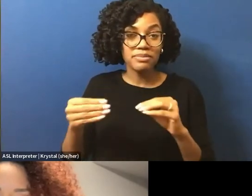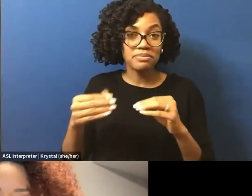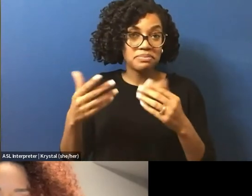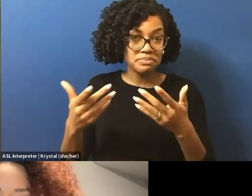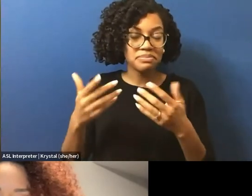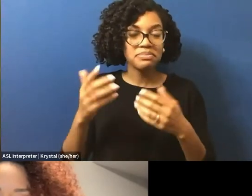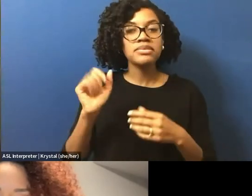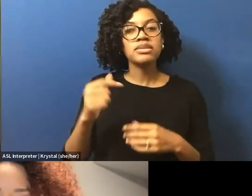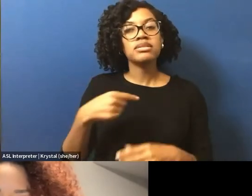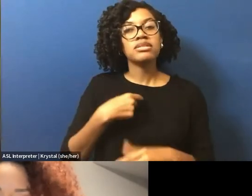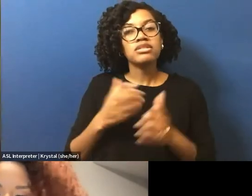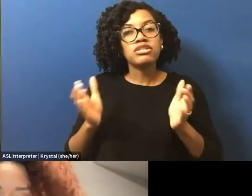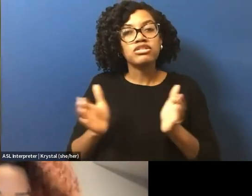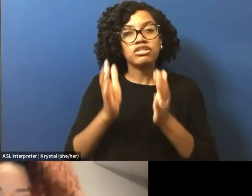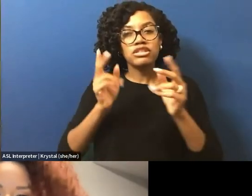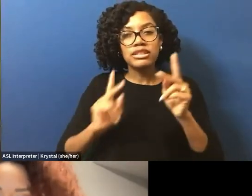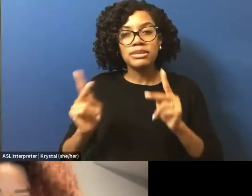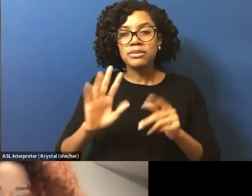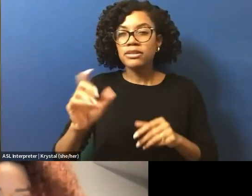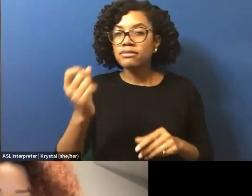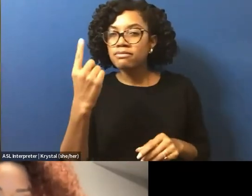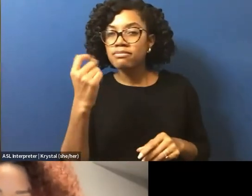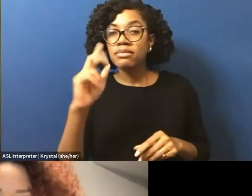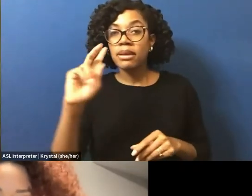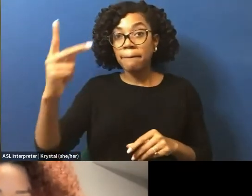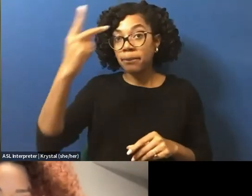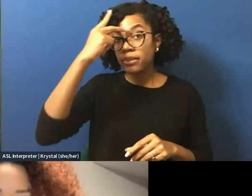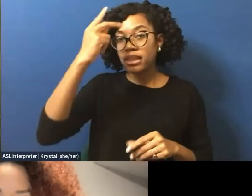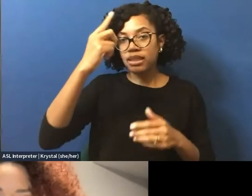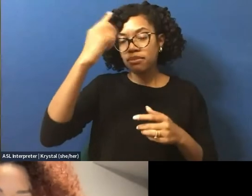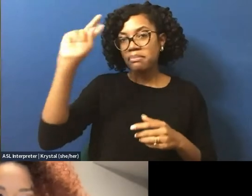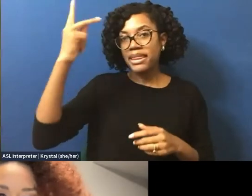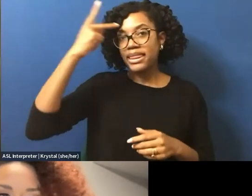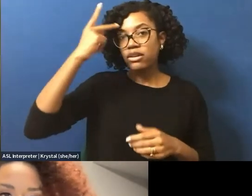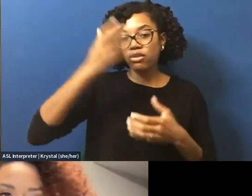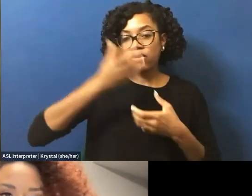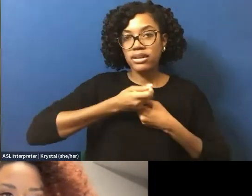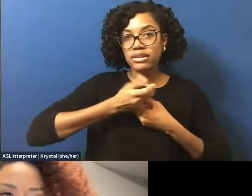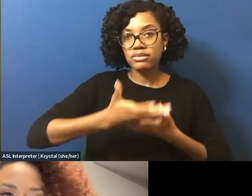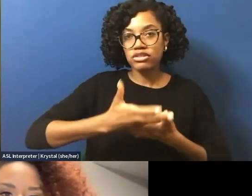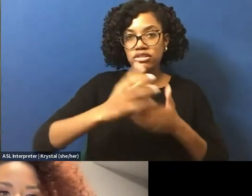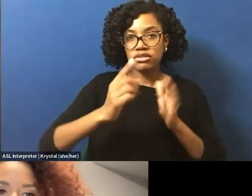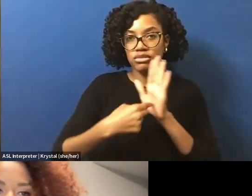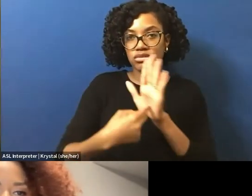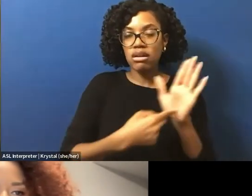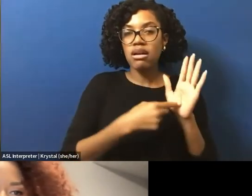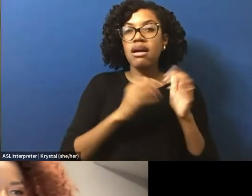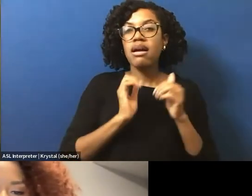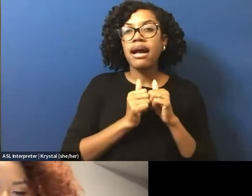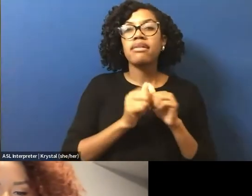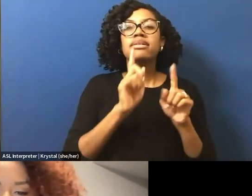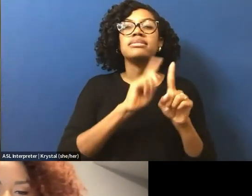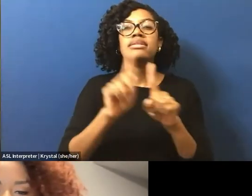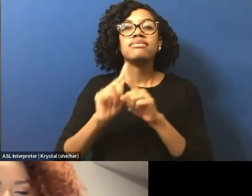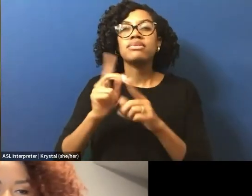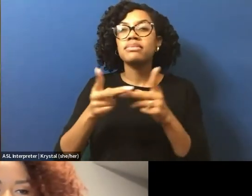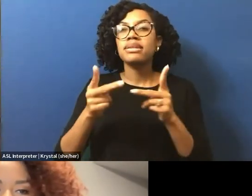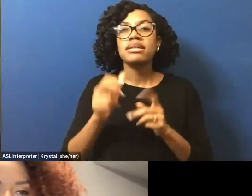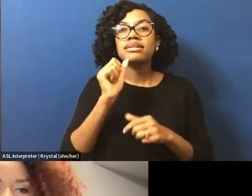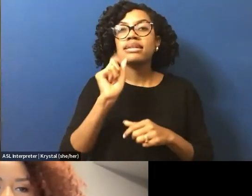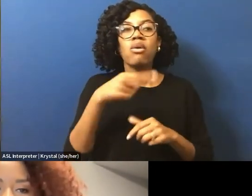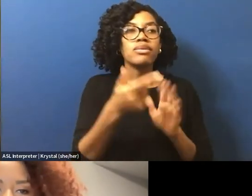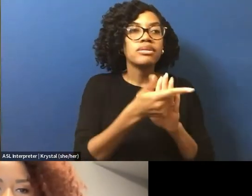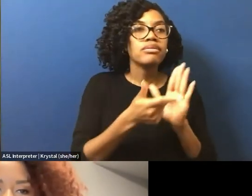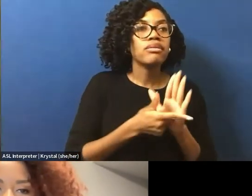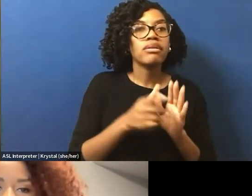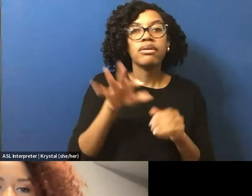political expression and political imagination as being really, really expansive and found in a lot of different places. And I think that really opens up